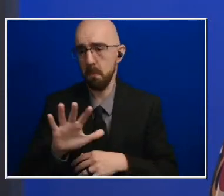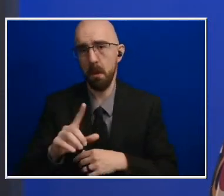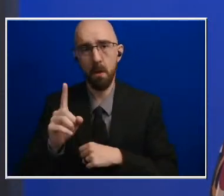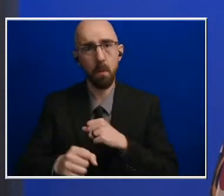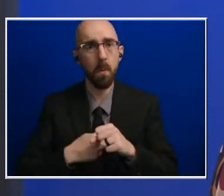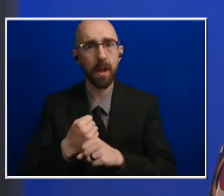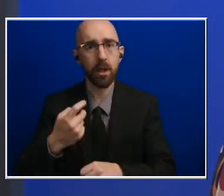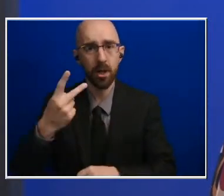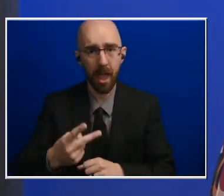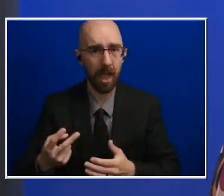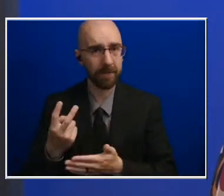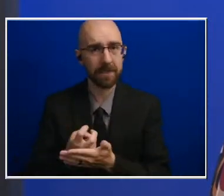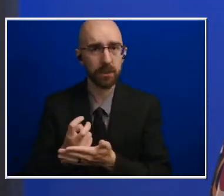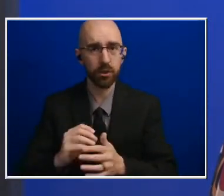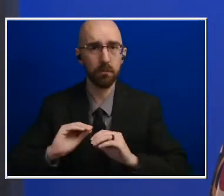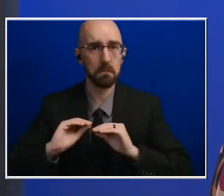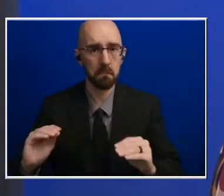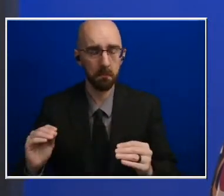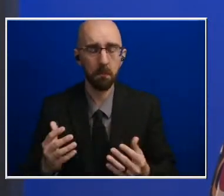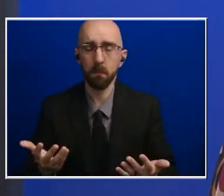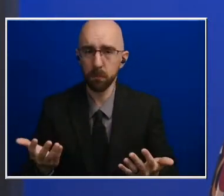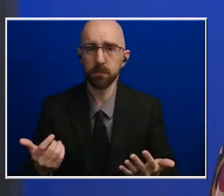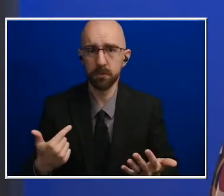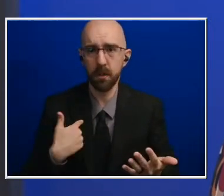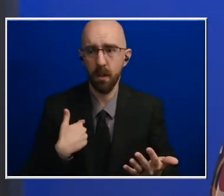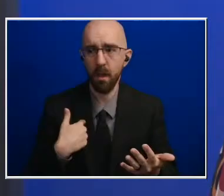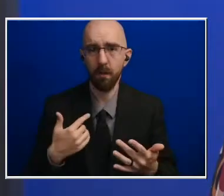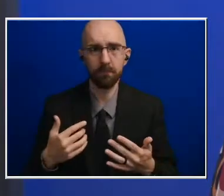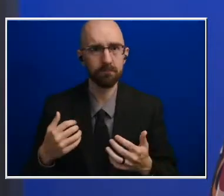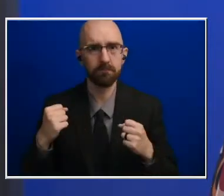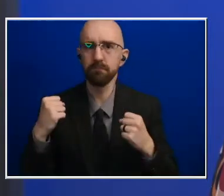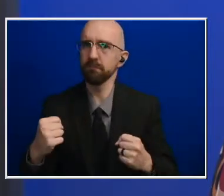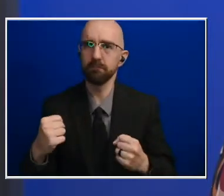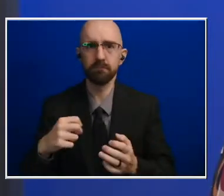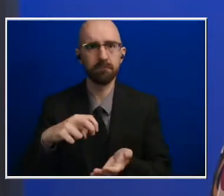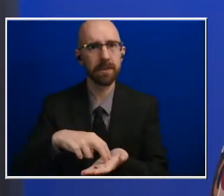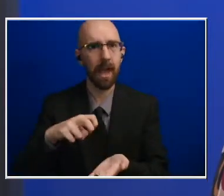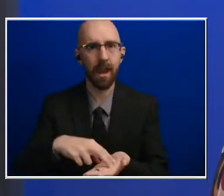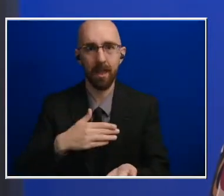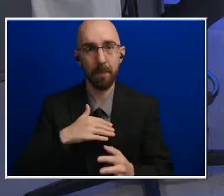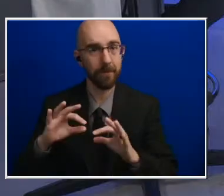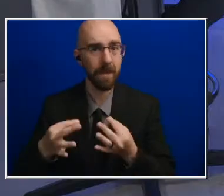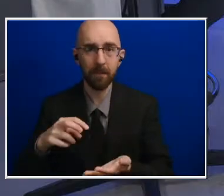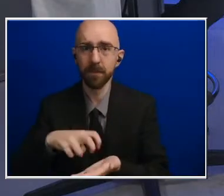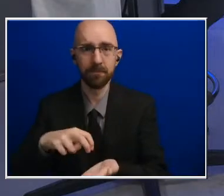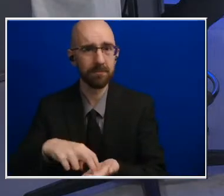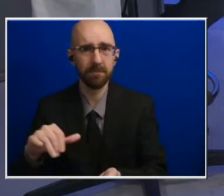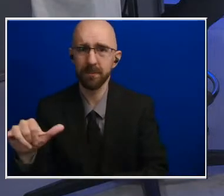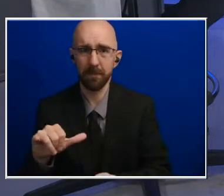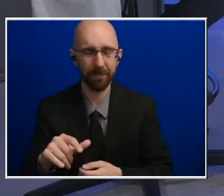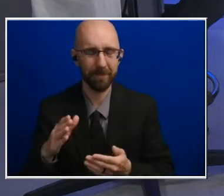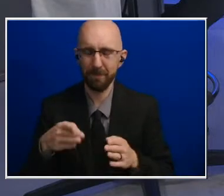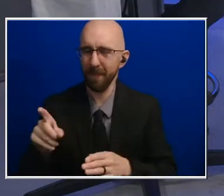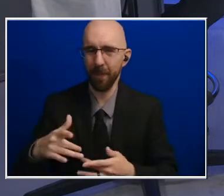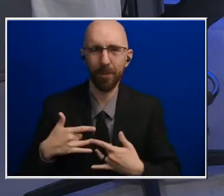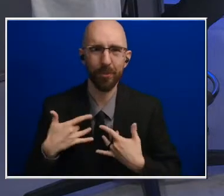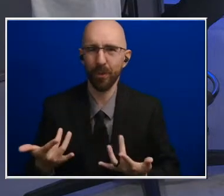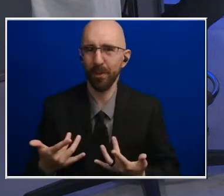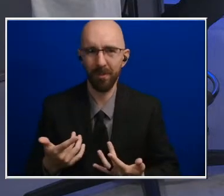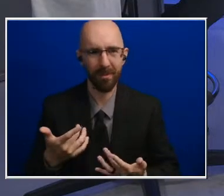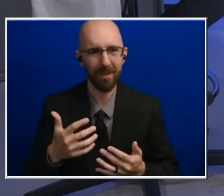seizure, which I was ecstatic about, and my family was too. I bet they were thrilled Yes. to watch a change in you.